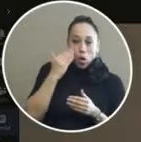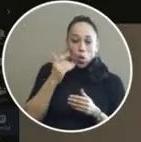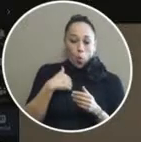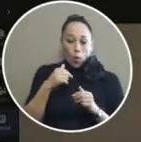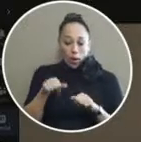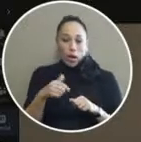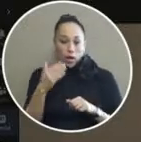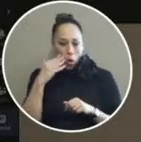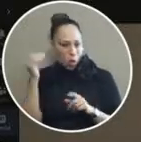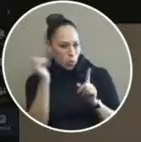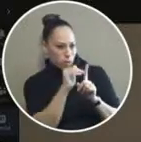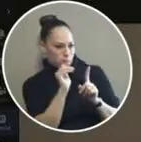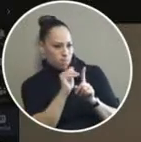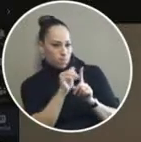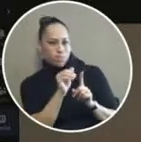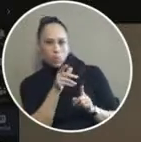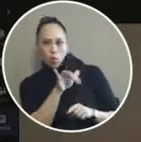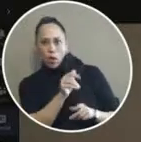that we can get to those people.